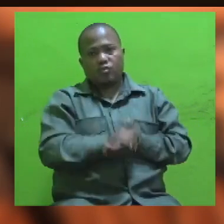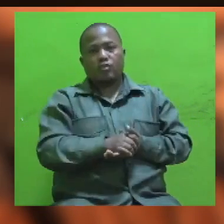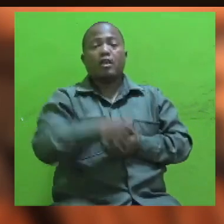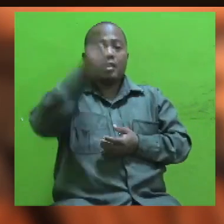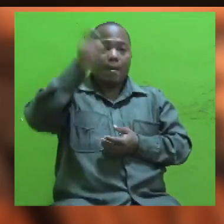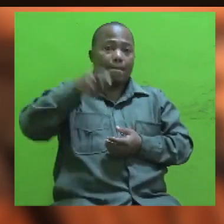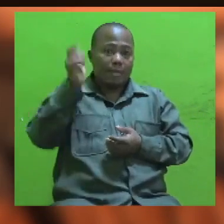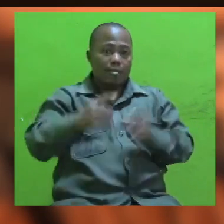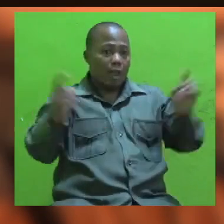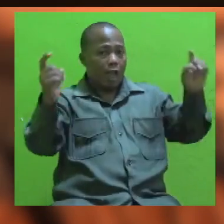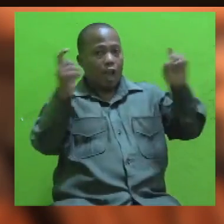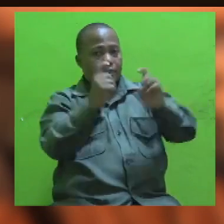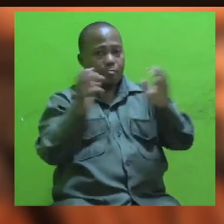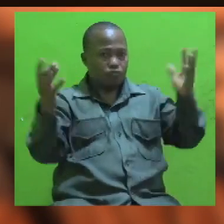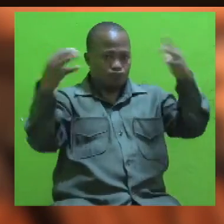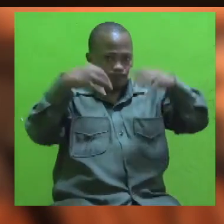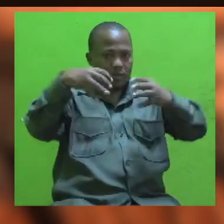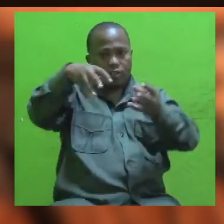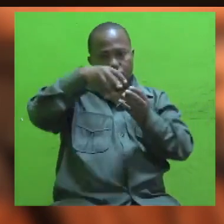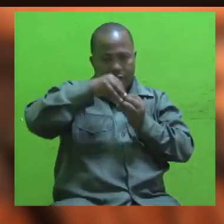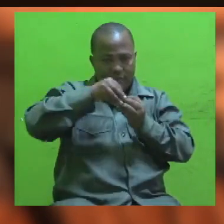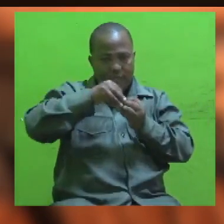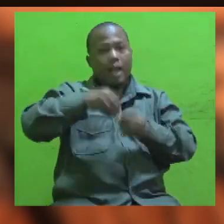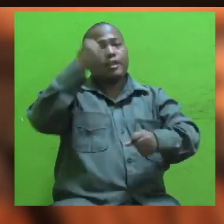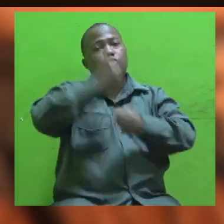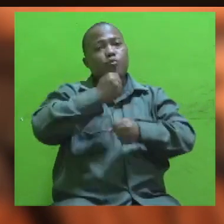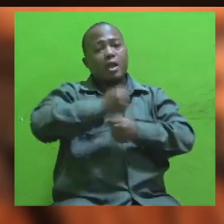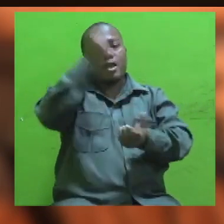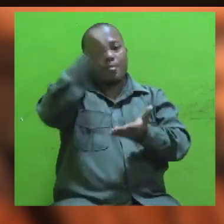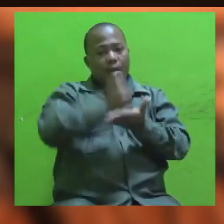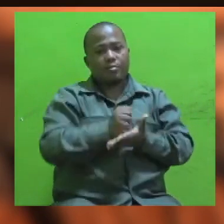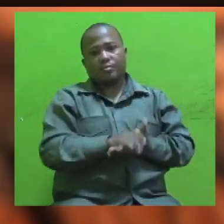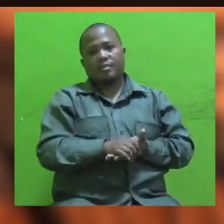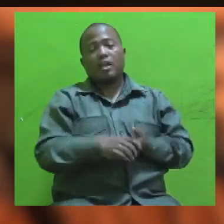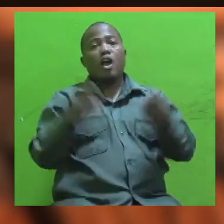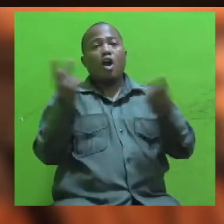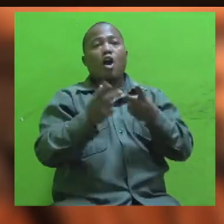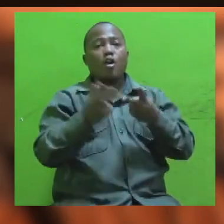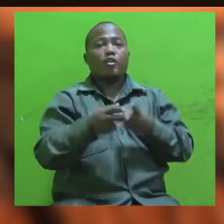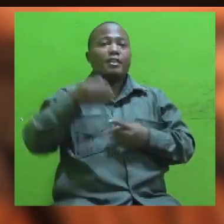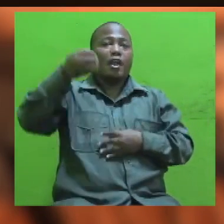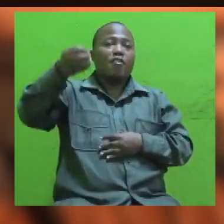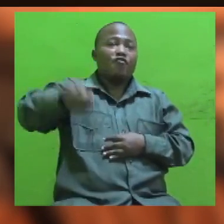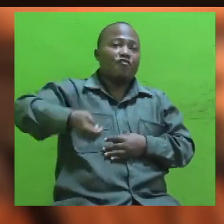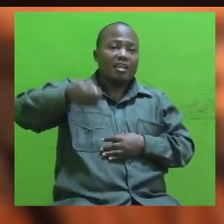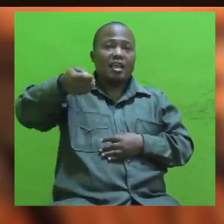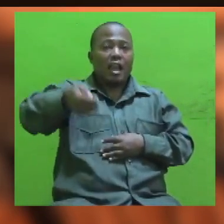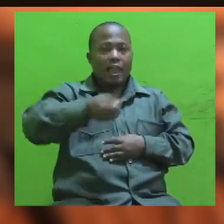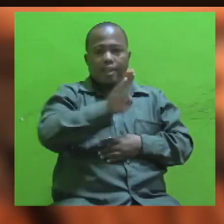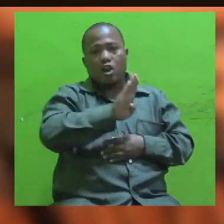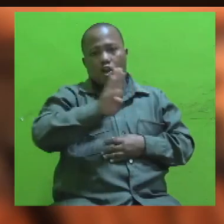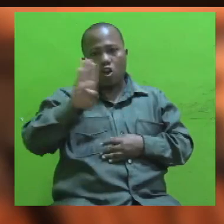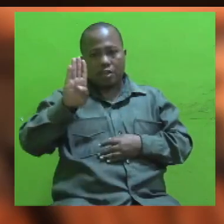are assembled together in working and making decisions. But also their village council and also their